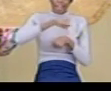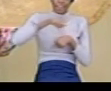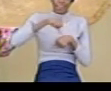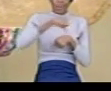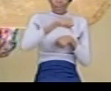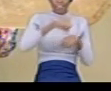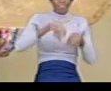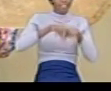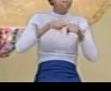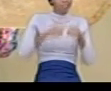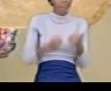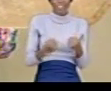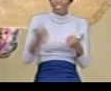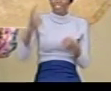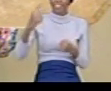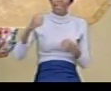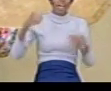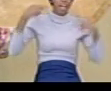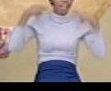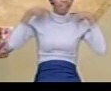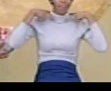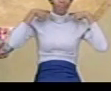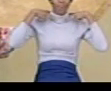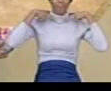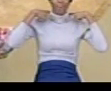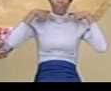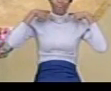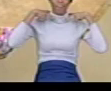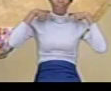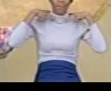yoke. Anointing breaks the